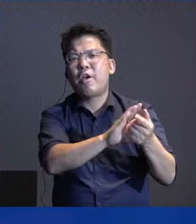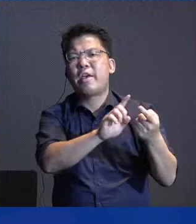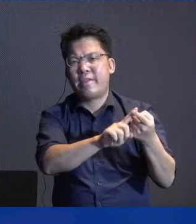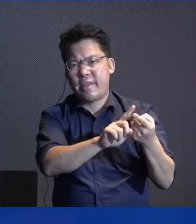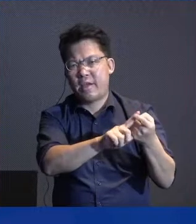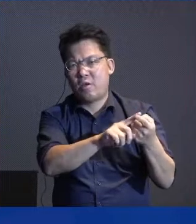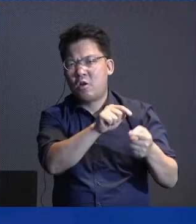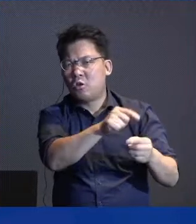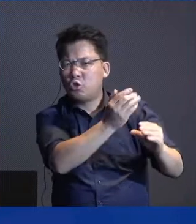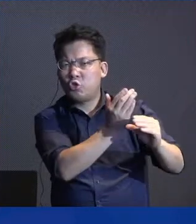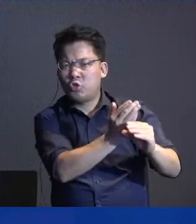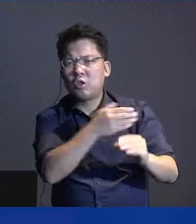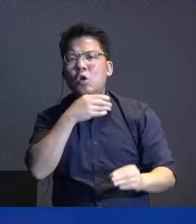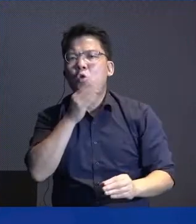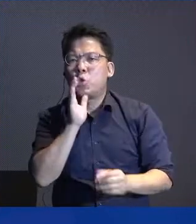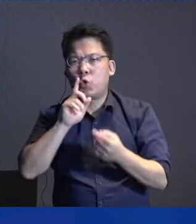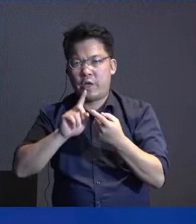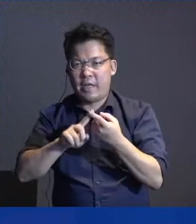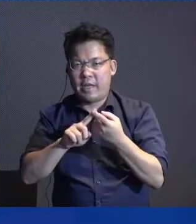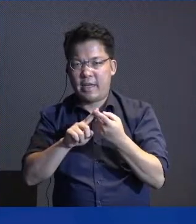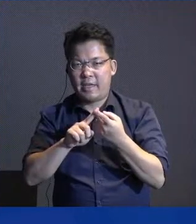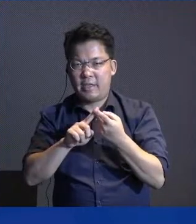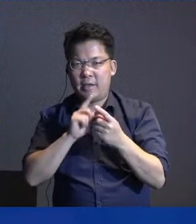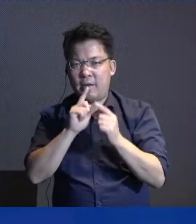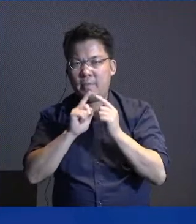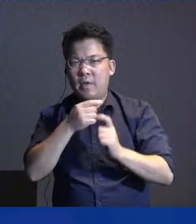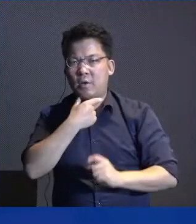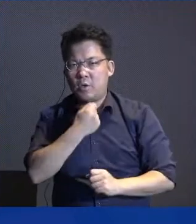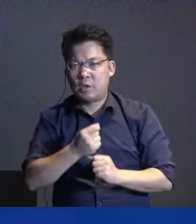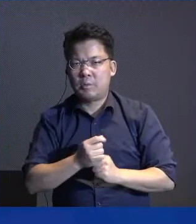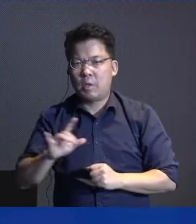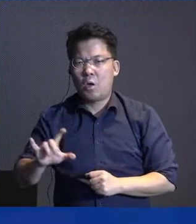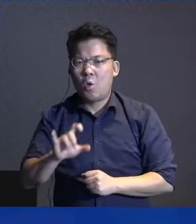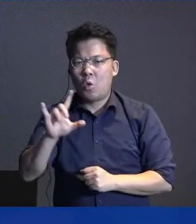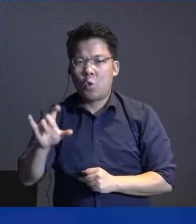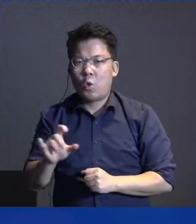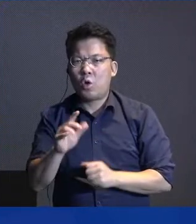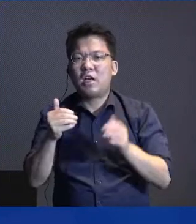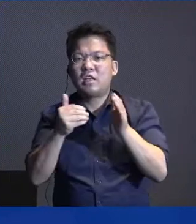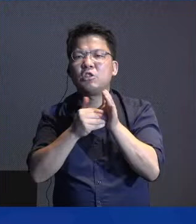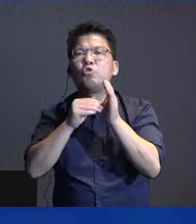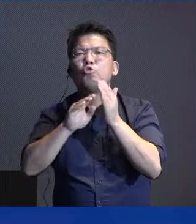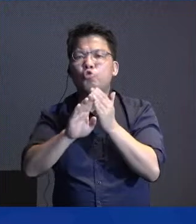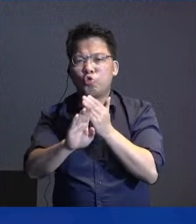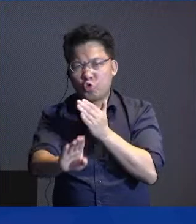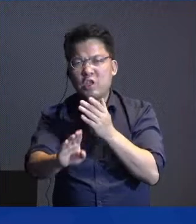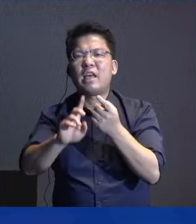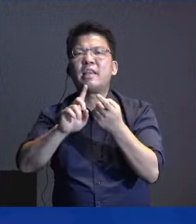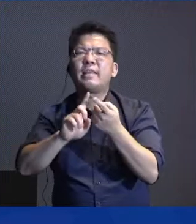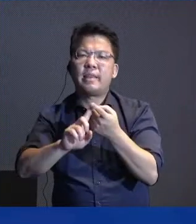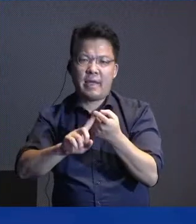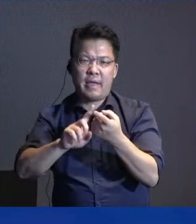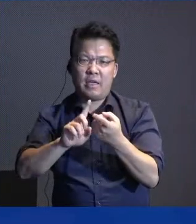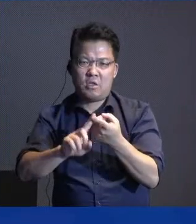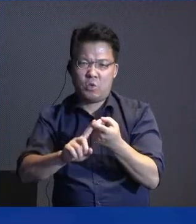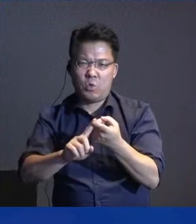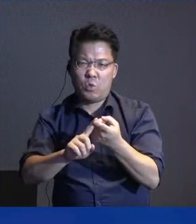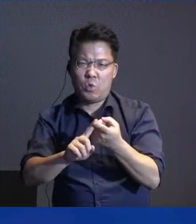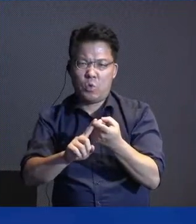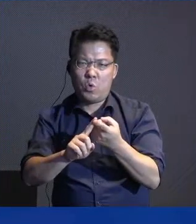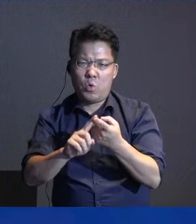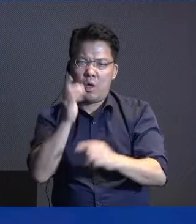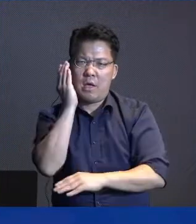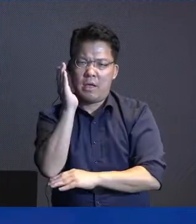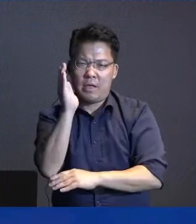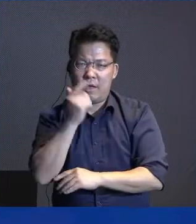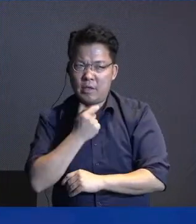post-pandemic times, and especially with regards to how COVID has kind of